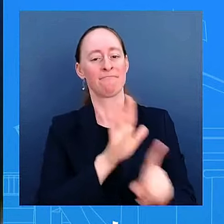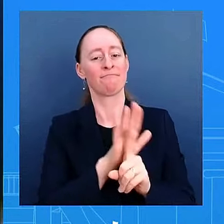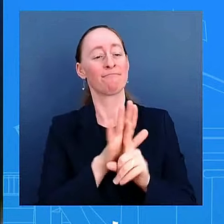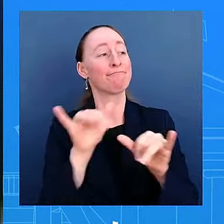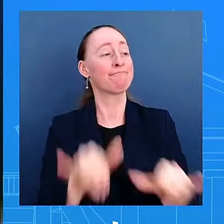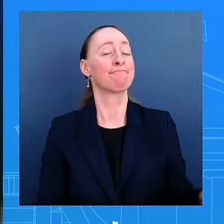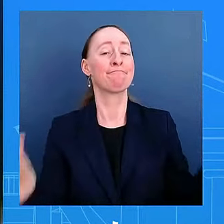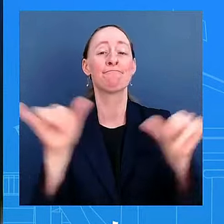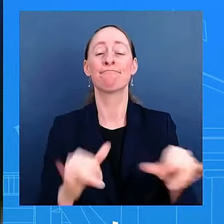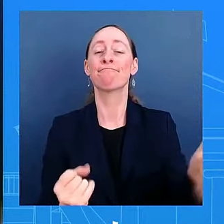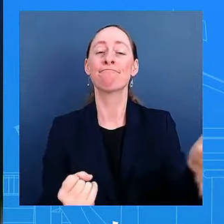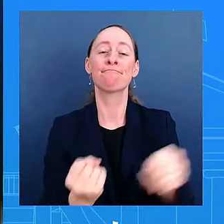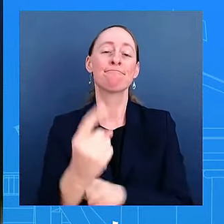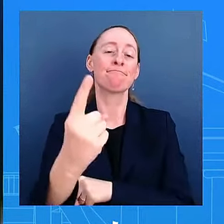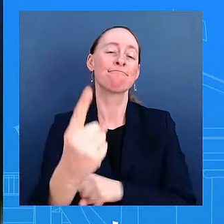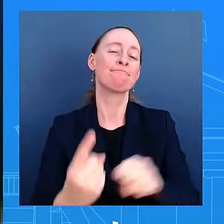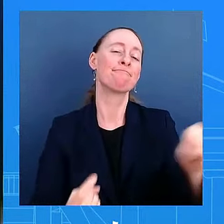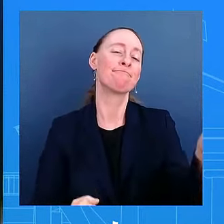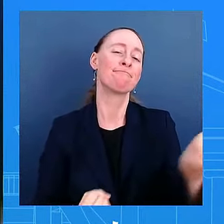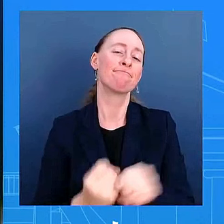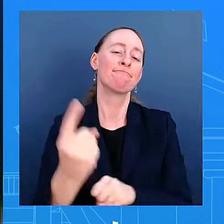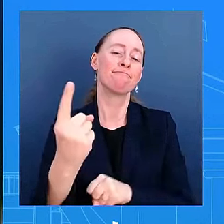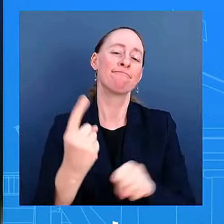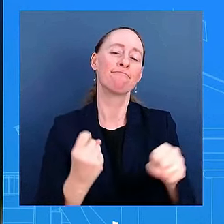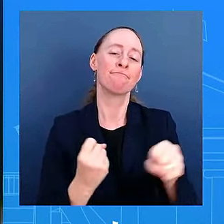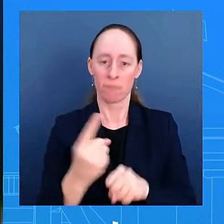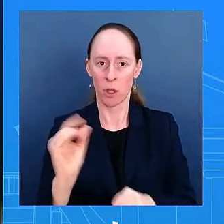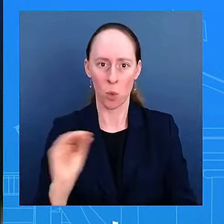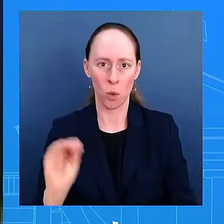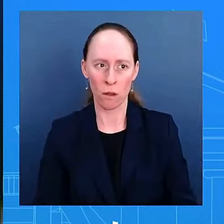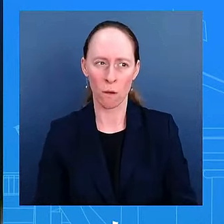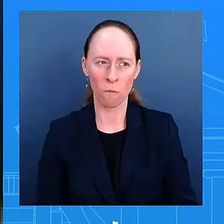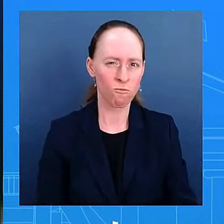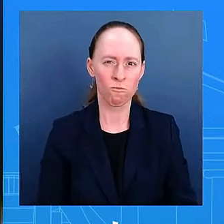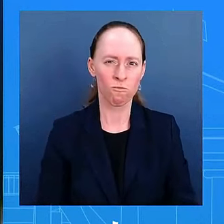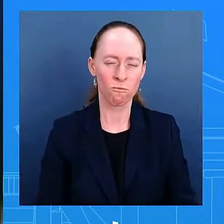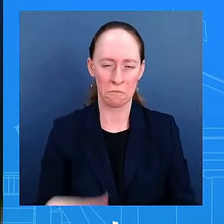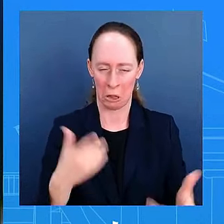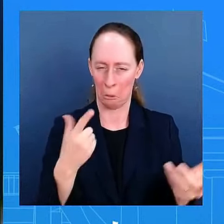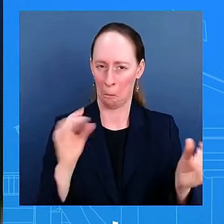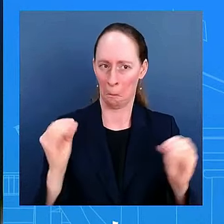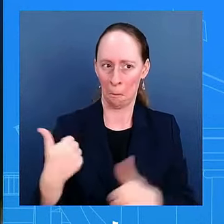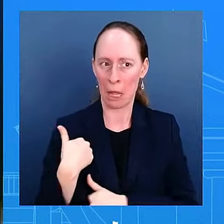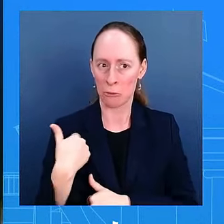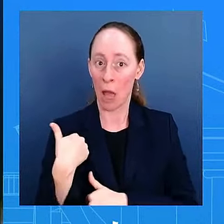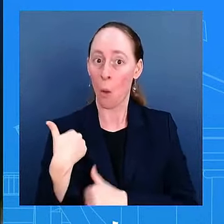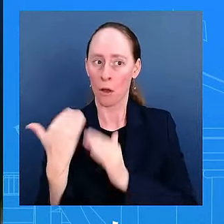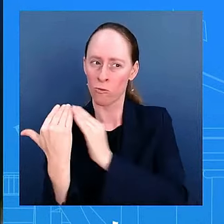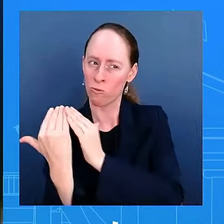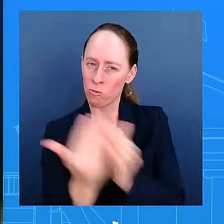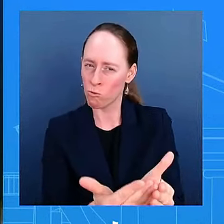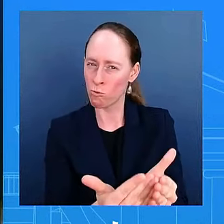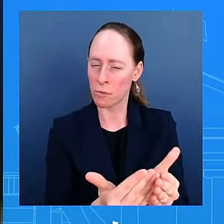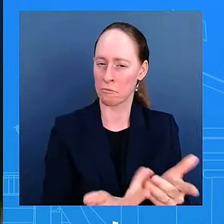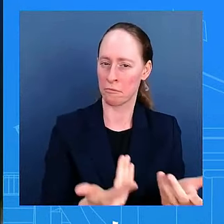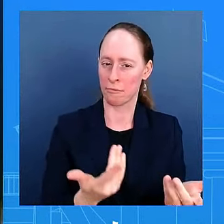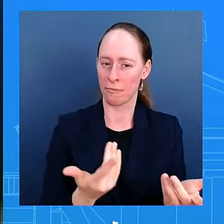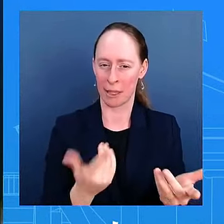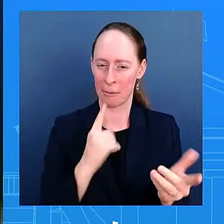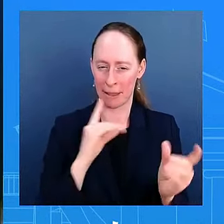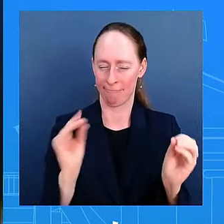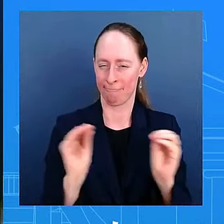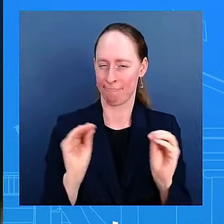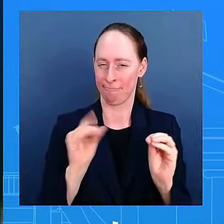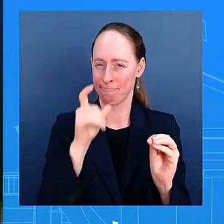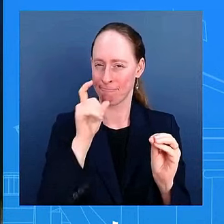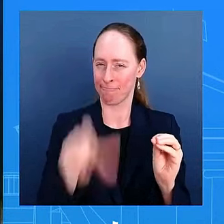pretext for military exercises. We urge Beijing to act with restraint. Our one China policy has not changed, and we've been really